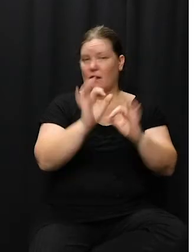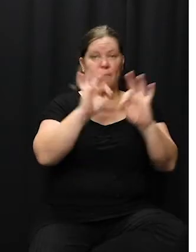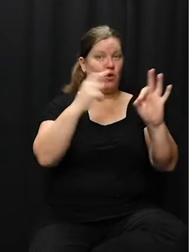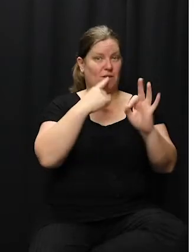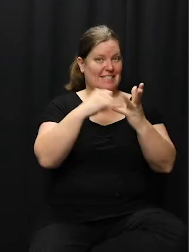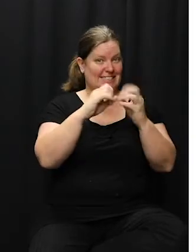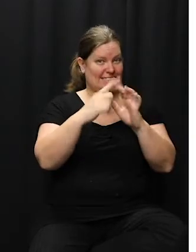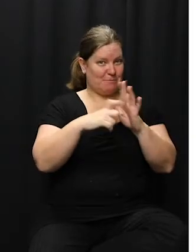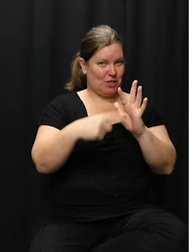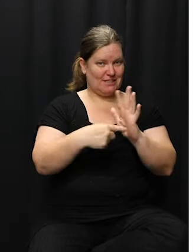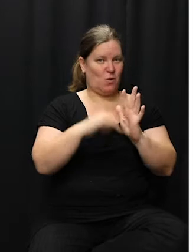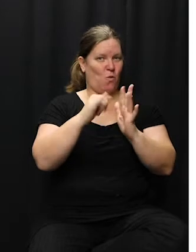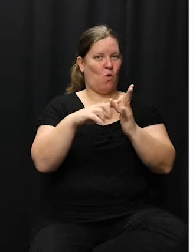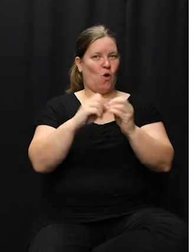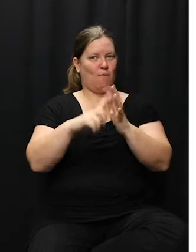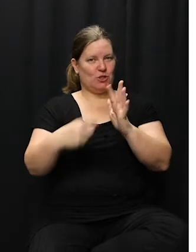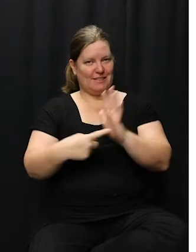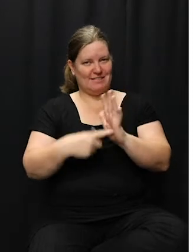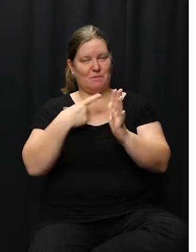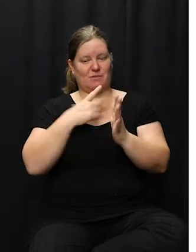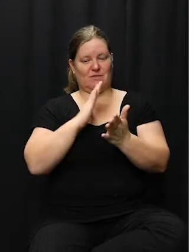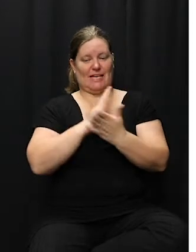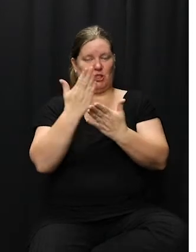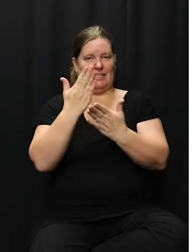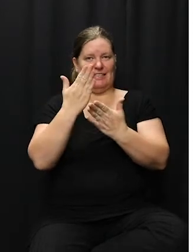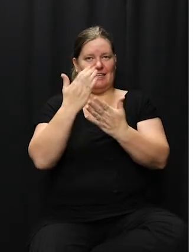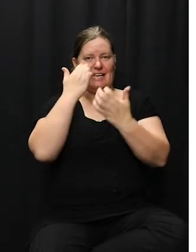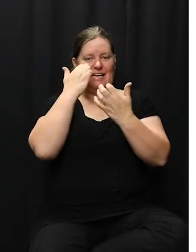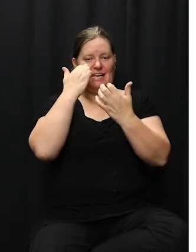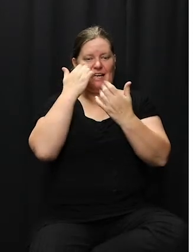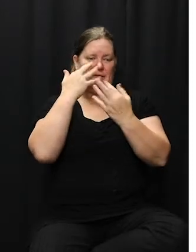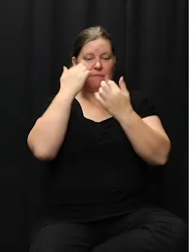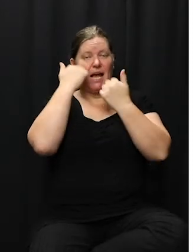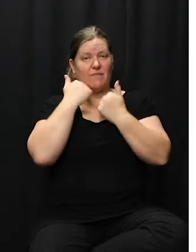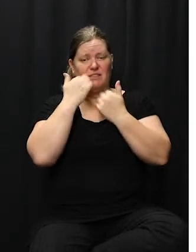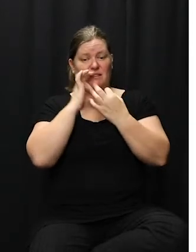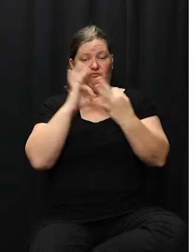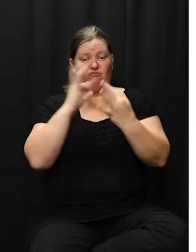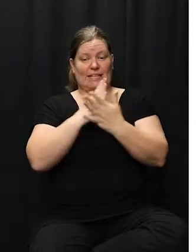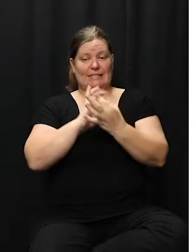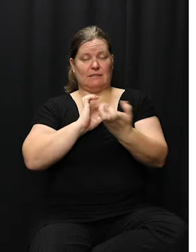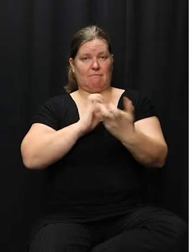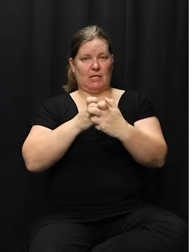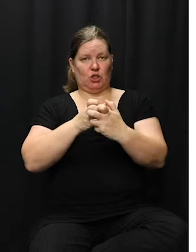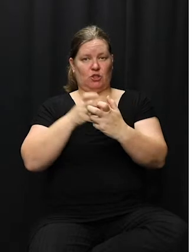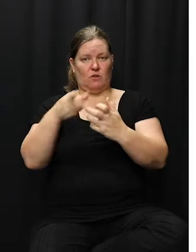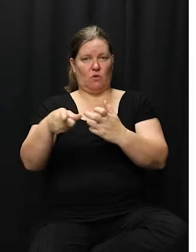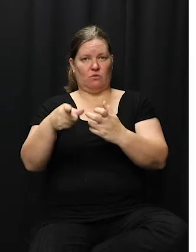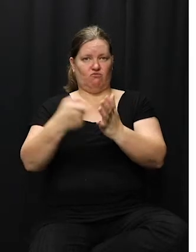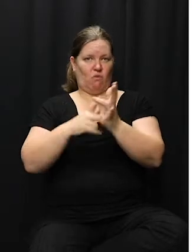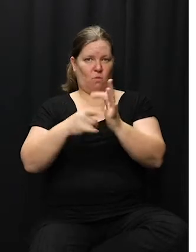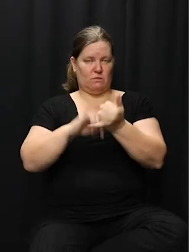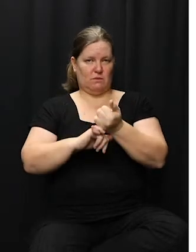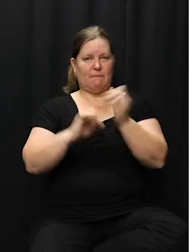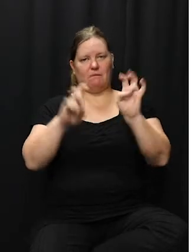not saying subject or object, because actually there's evidence that it really doesn't match those